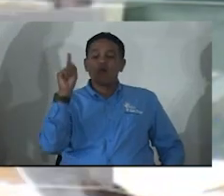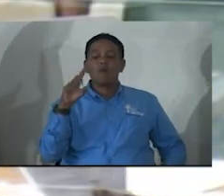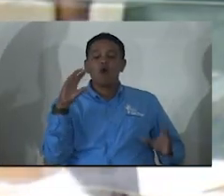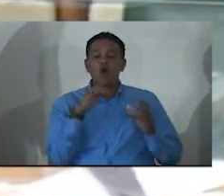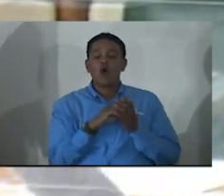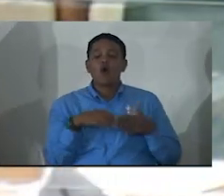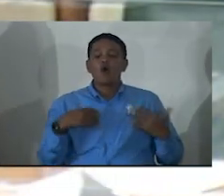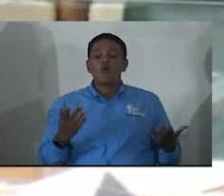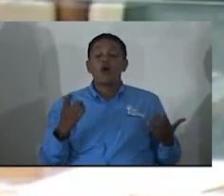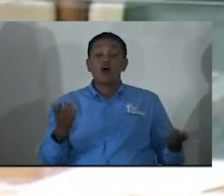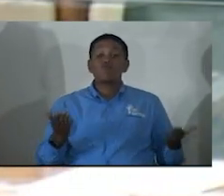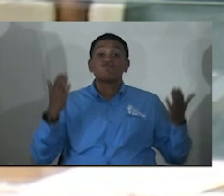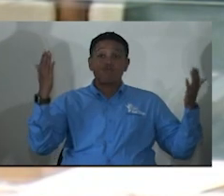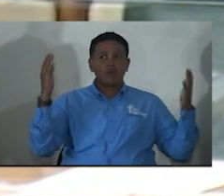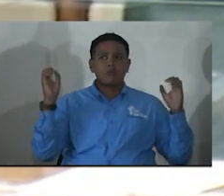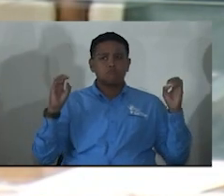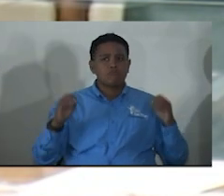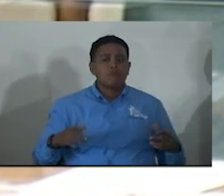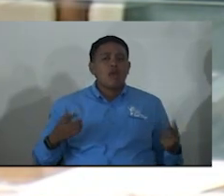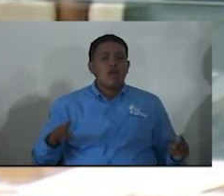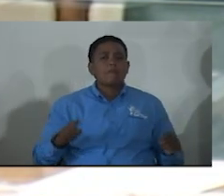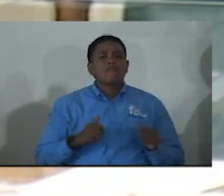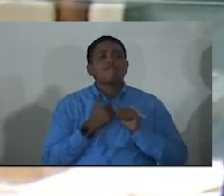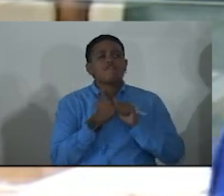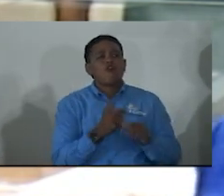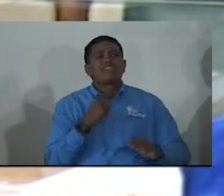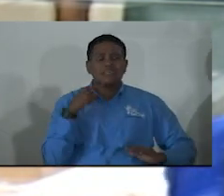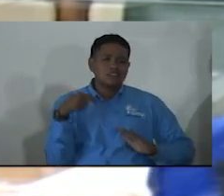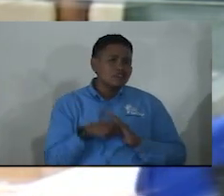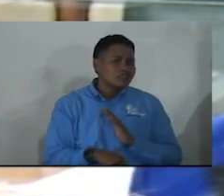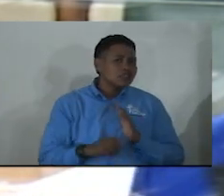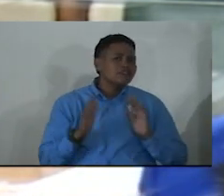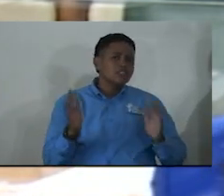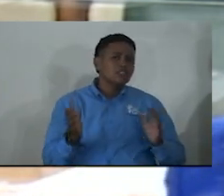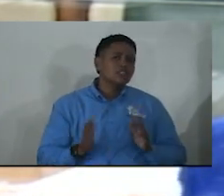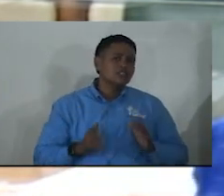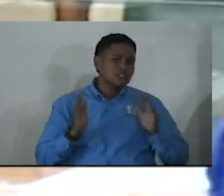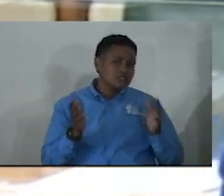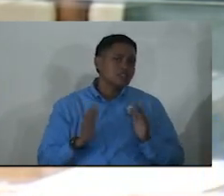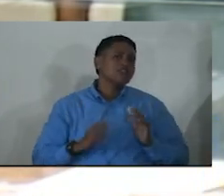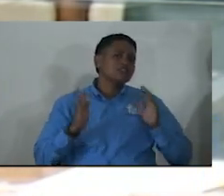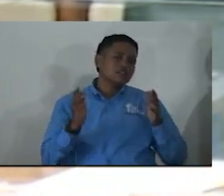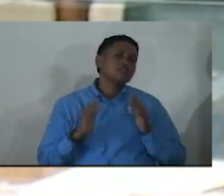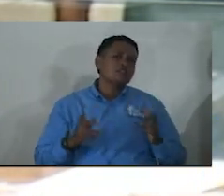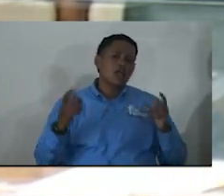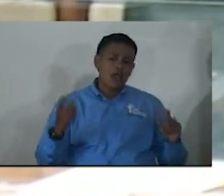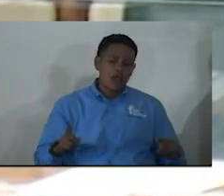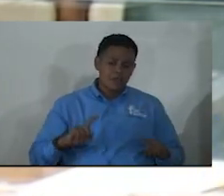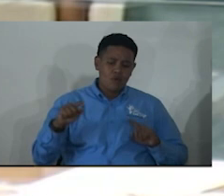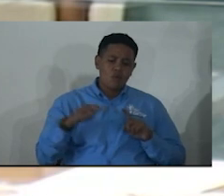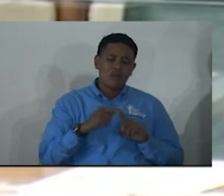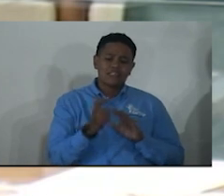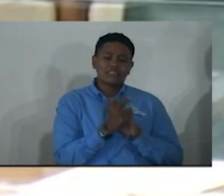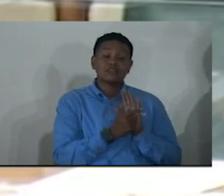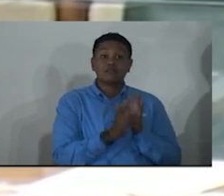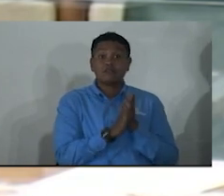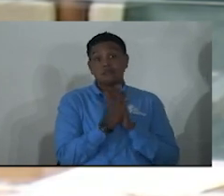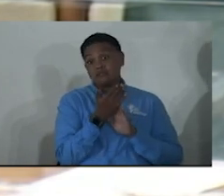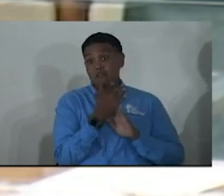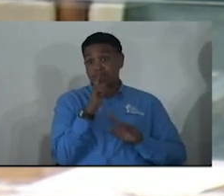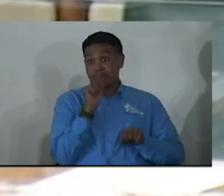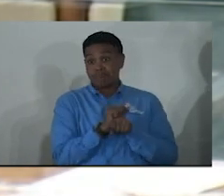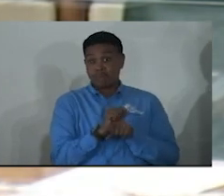contains our recommendations following extensive consultations. When this bill becomes law,